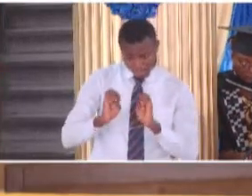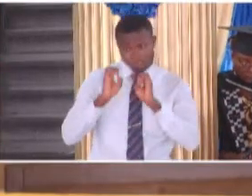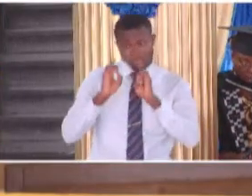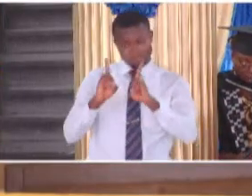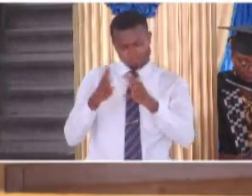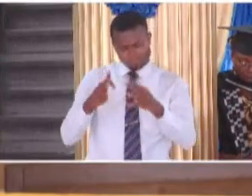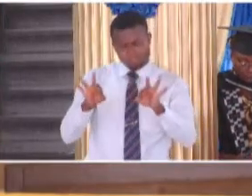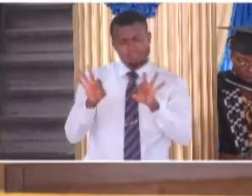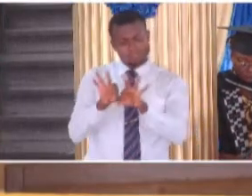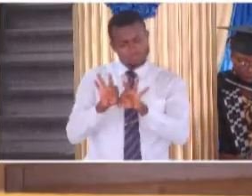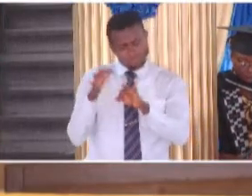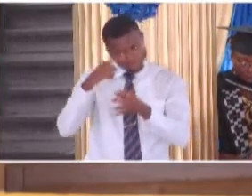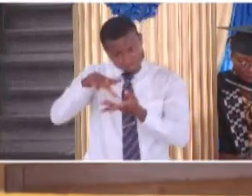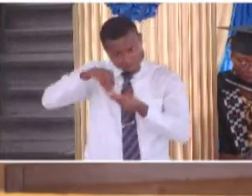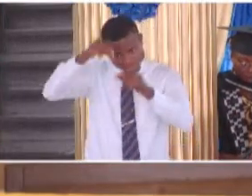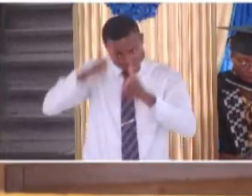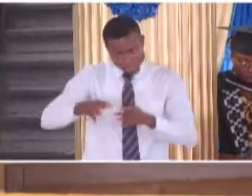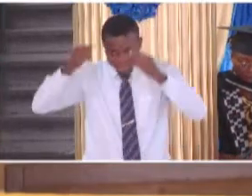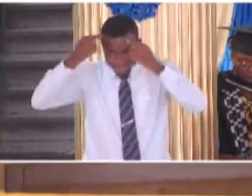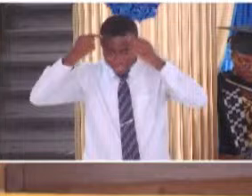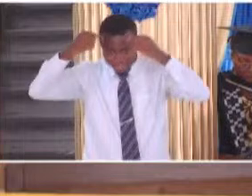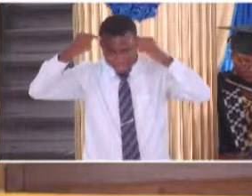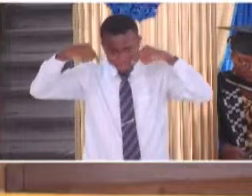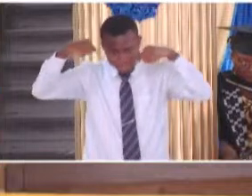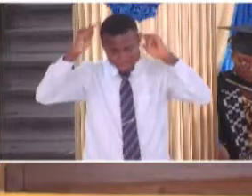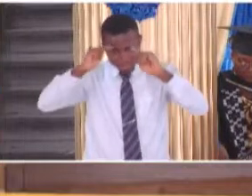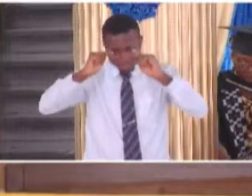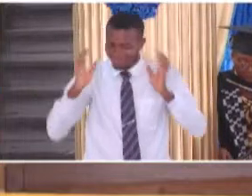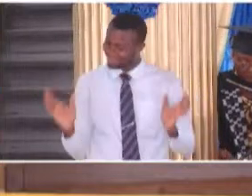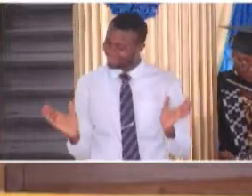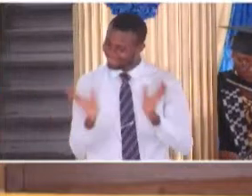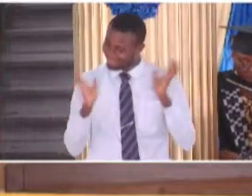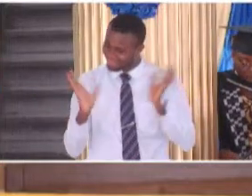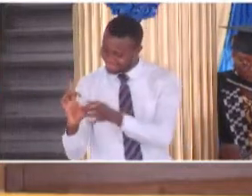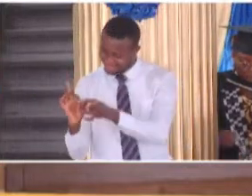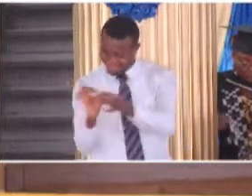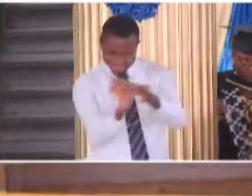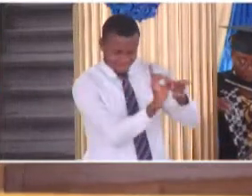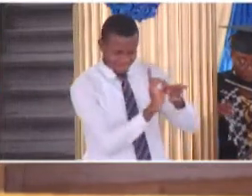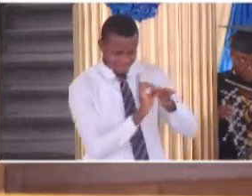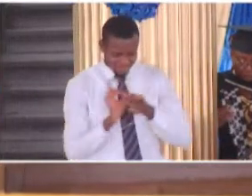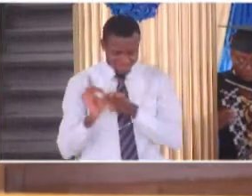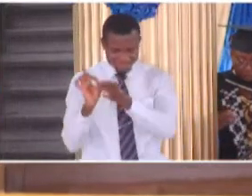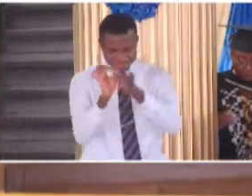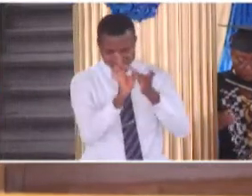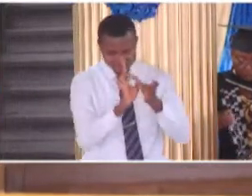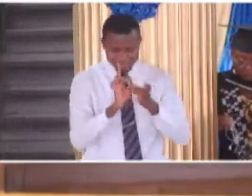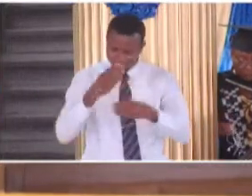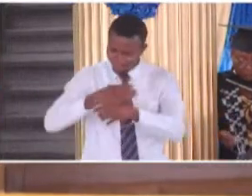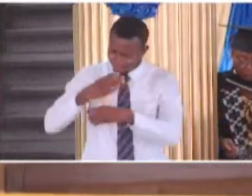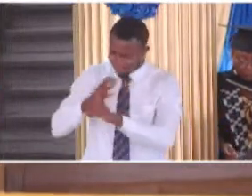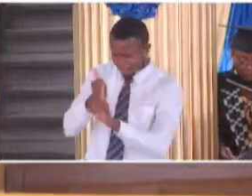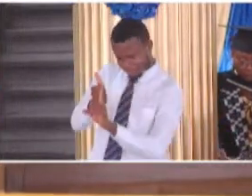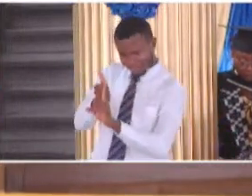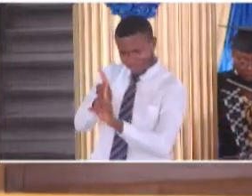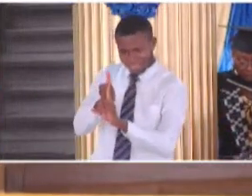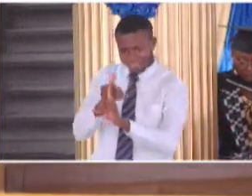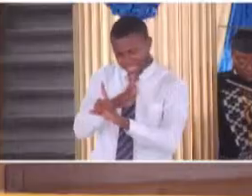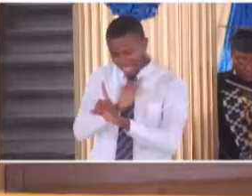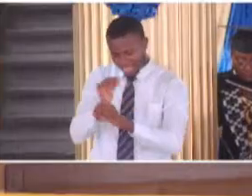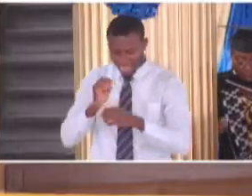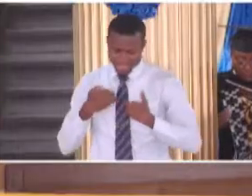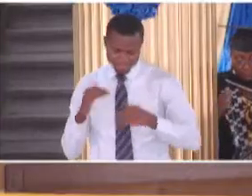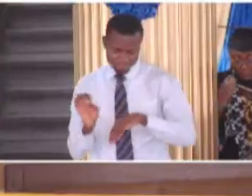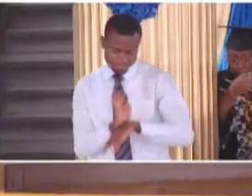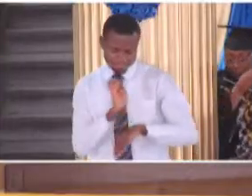is essential for student success and encourages collaboration, creativity, and